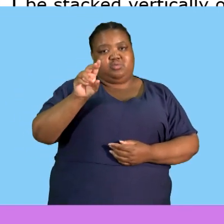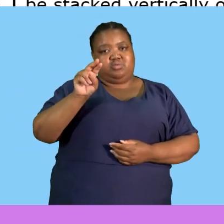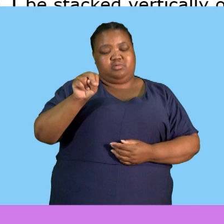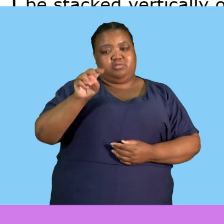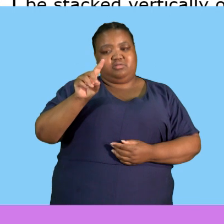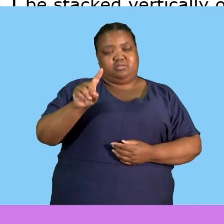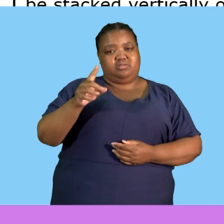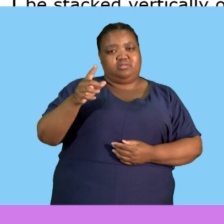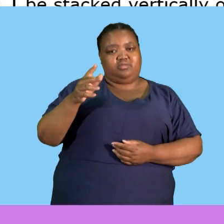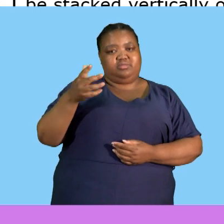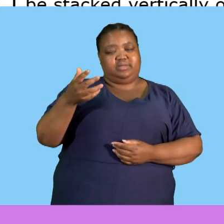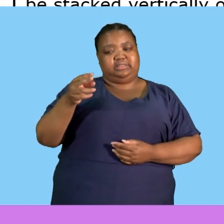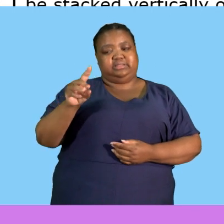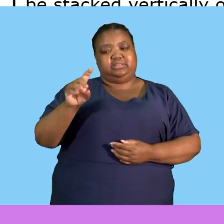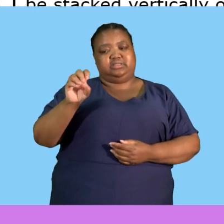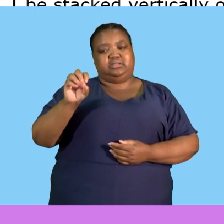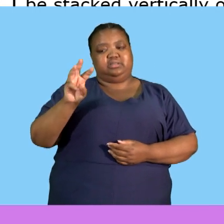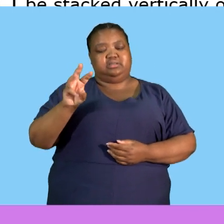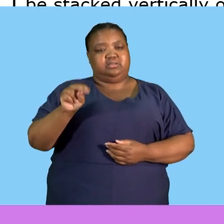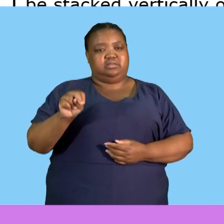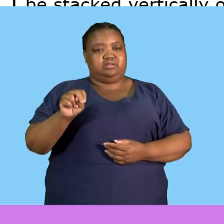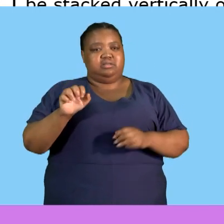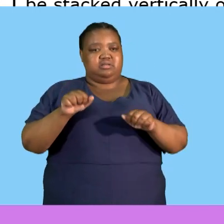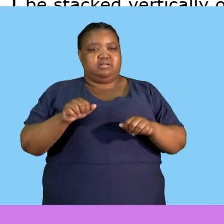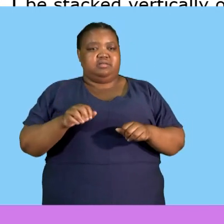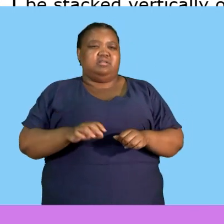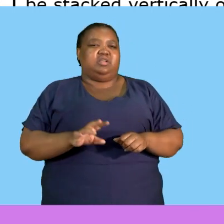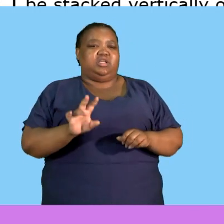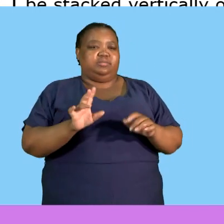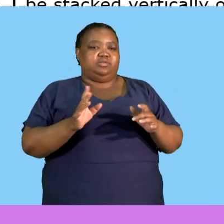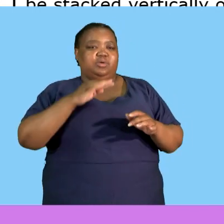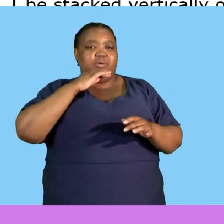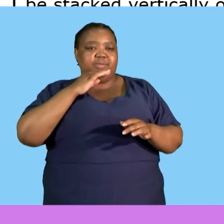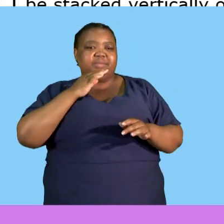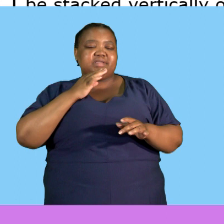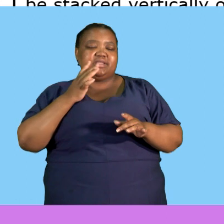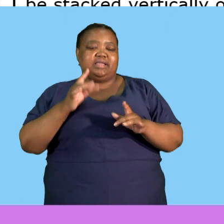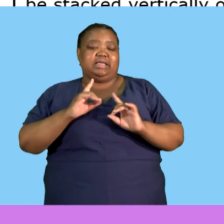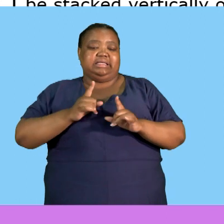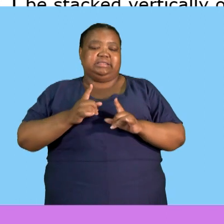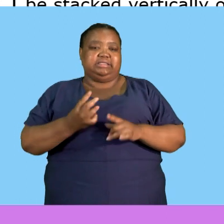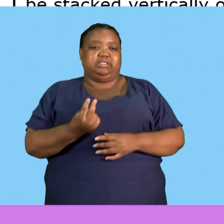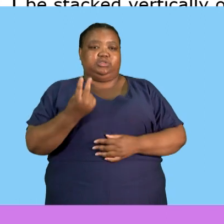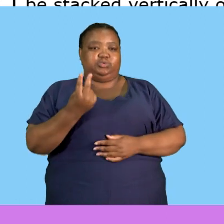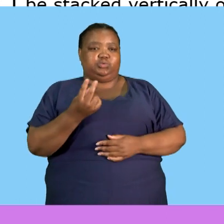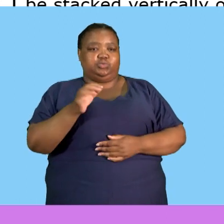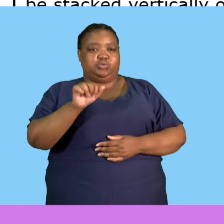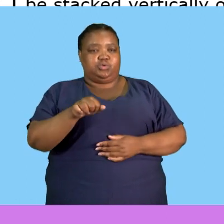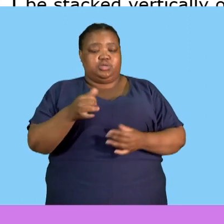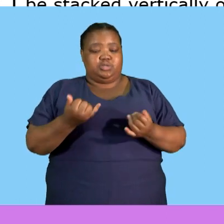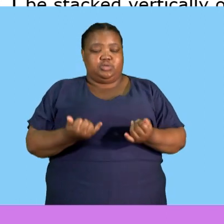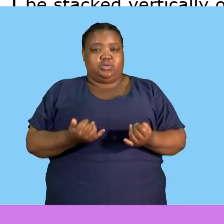numbers. Remember what did we say? We round downwards. So that will be 2 can be stacked in terms of the length of the